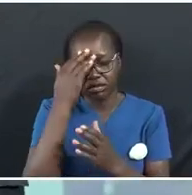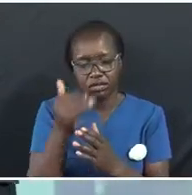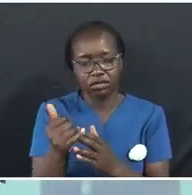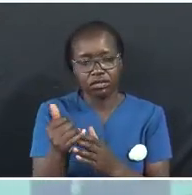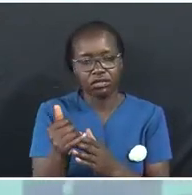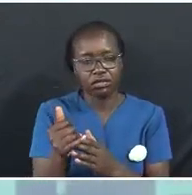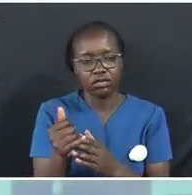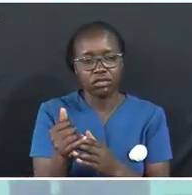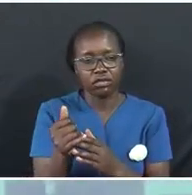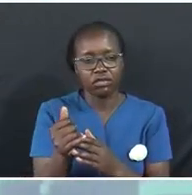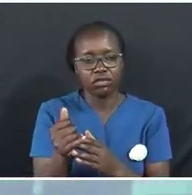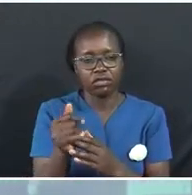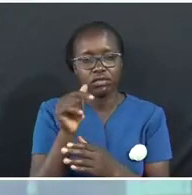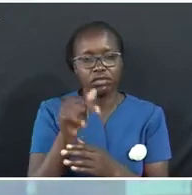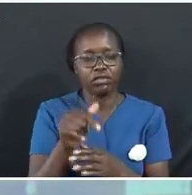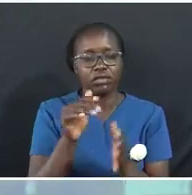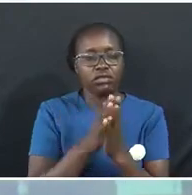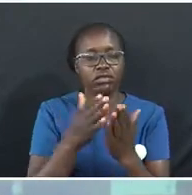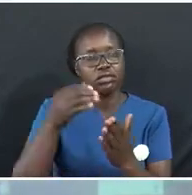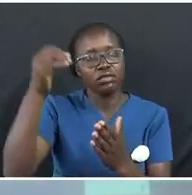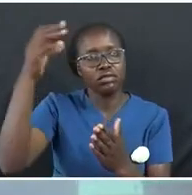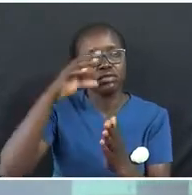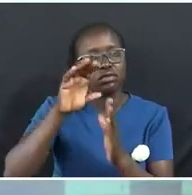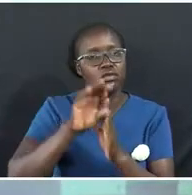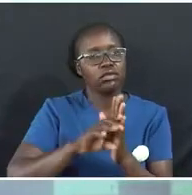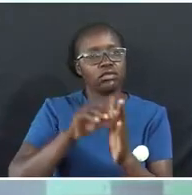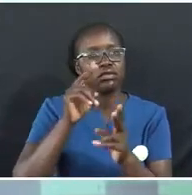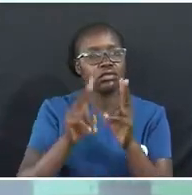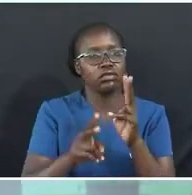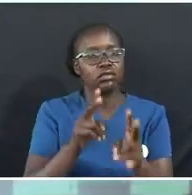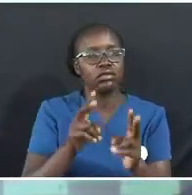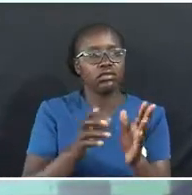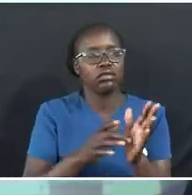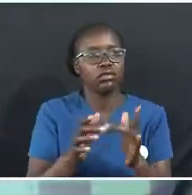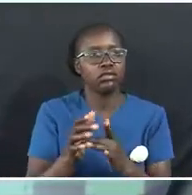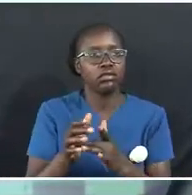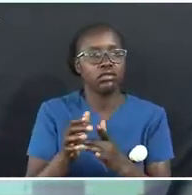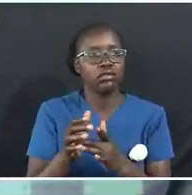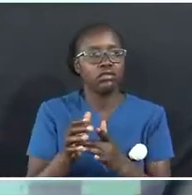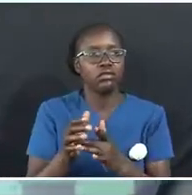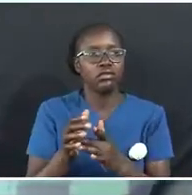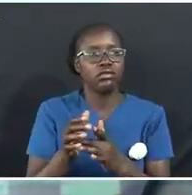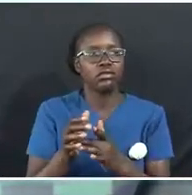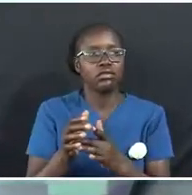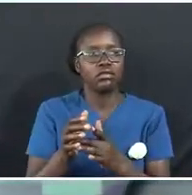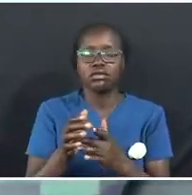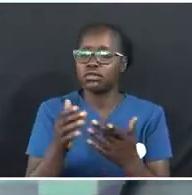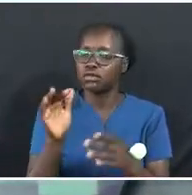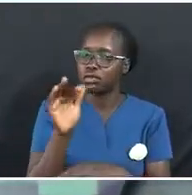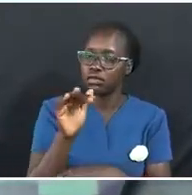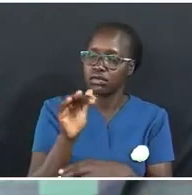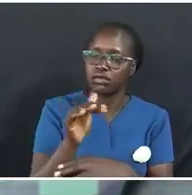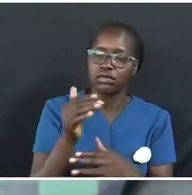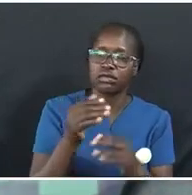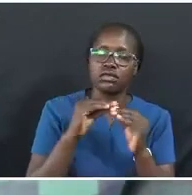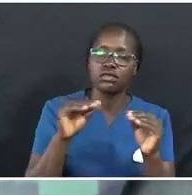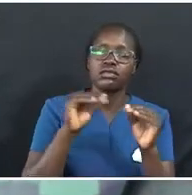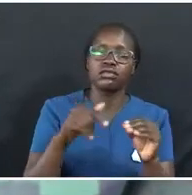No wonder, in this book of Revelation, chapter 22, Jesus speaks about coming quickly